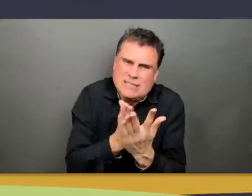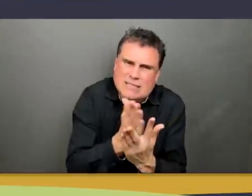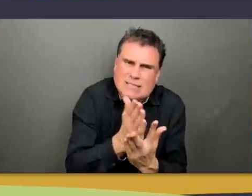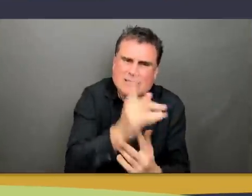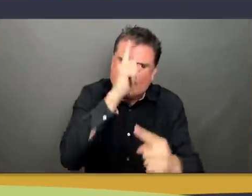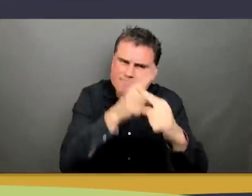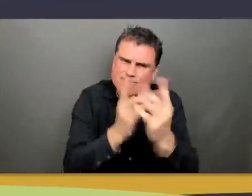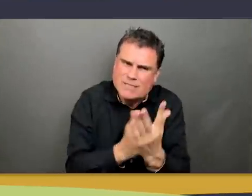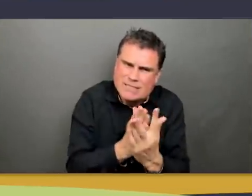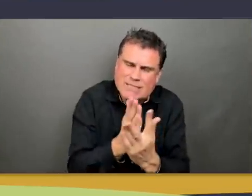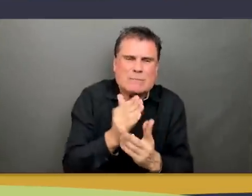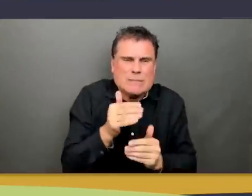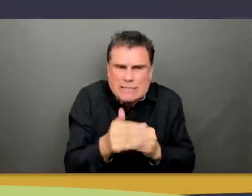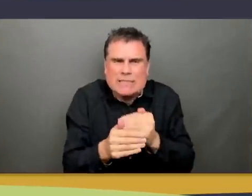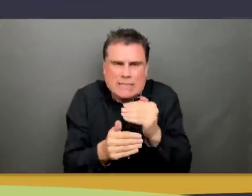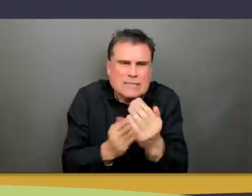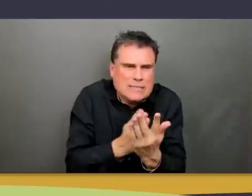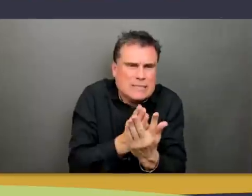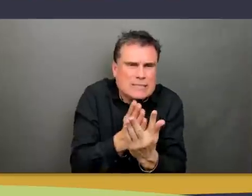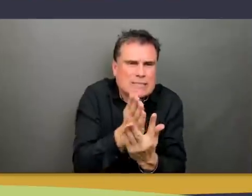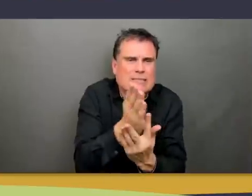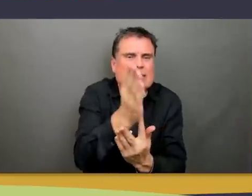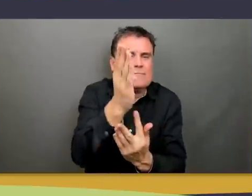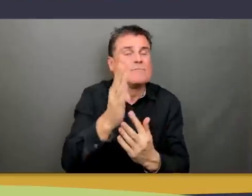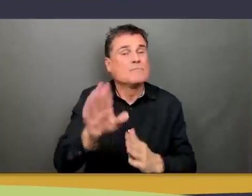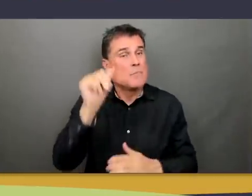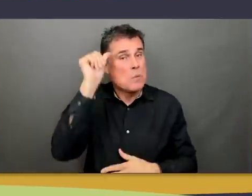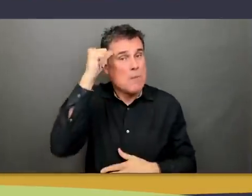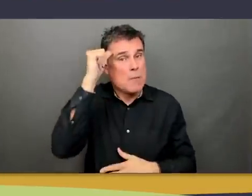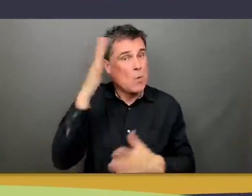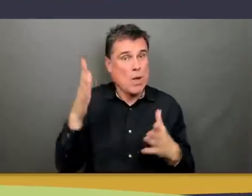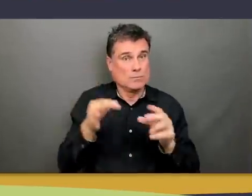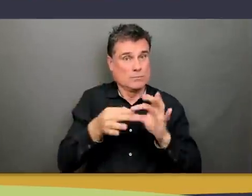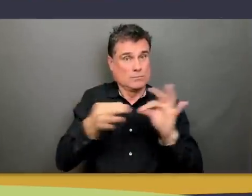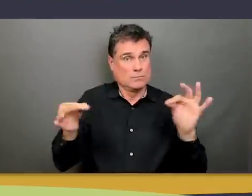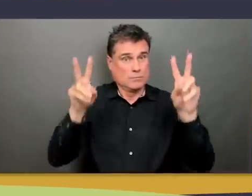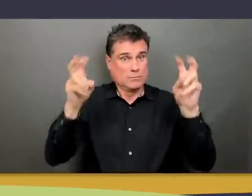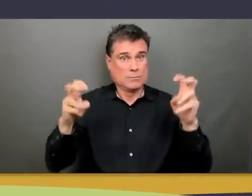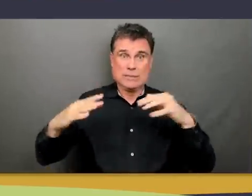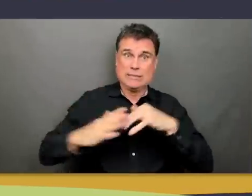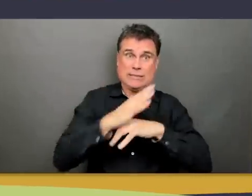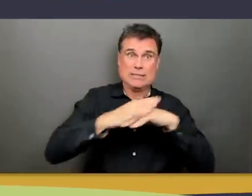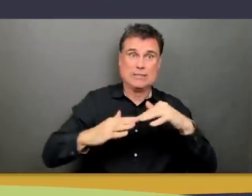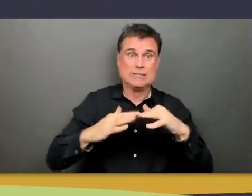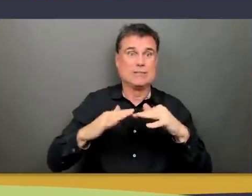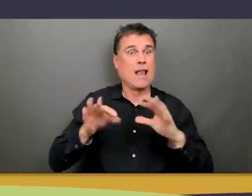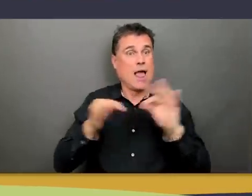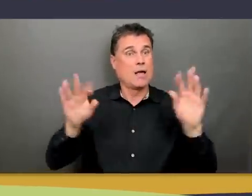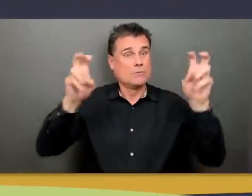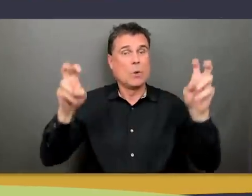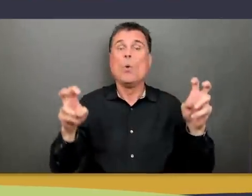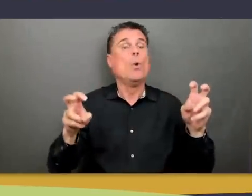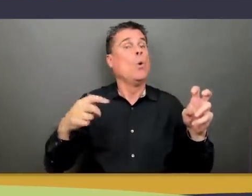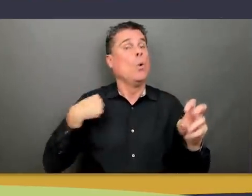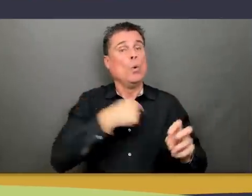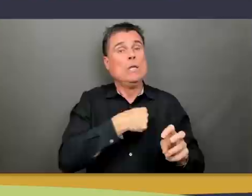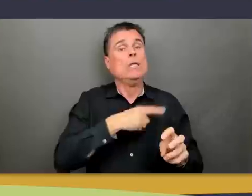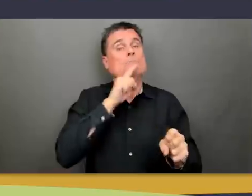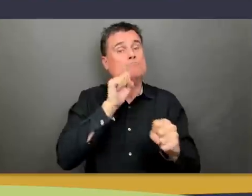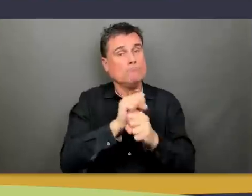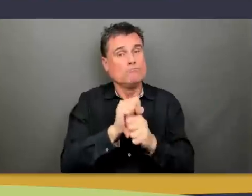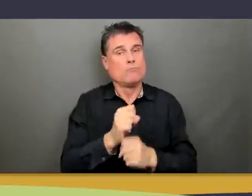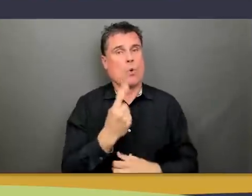And remember, Natsuma, we're one. So I say hi, Chikusiyam, thank you. I'd like to give